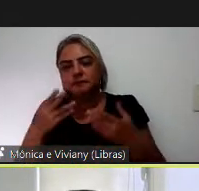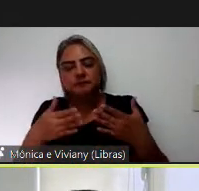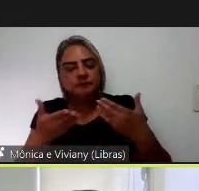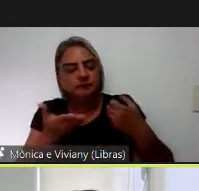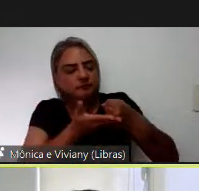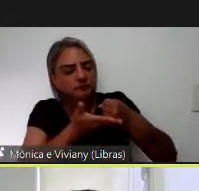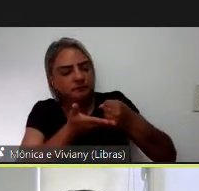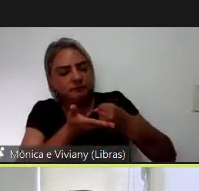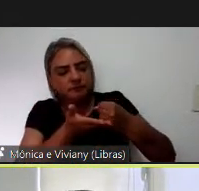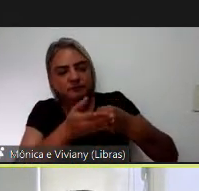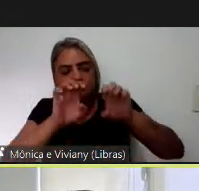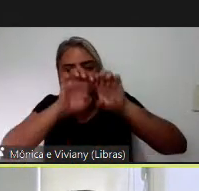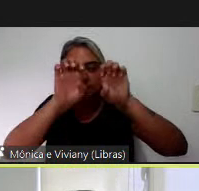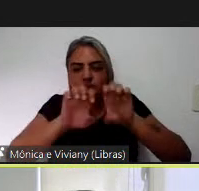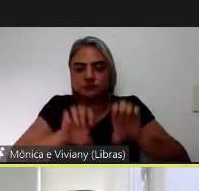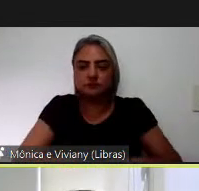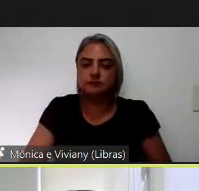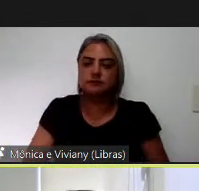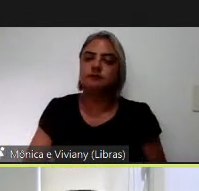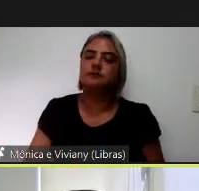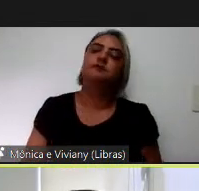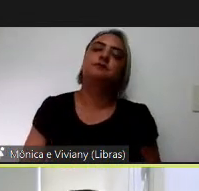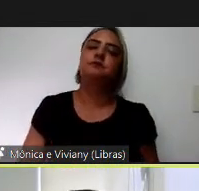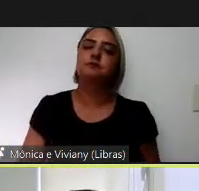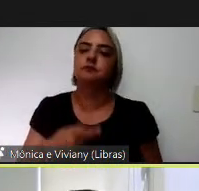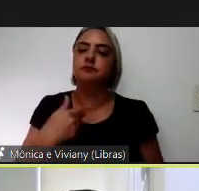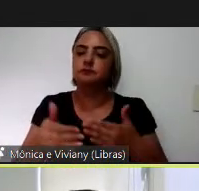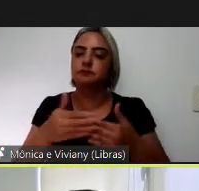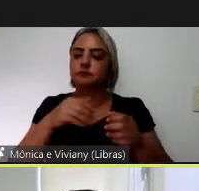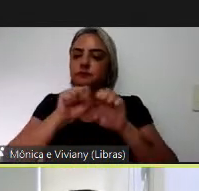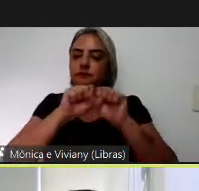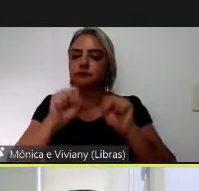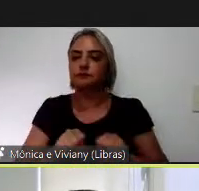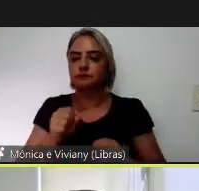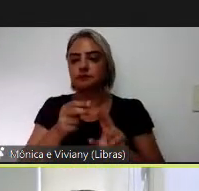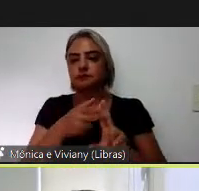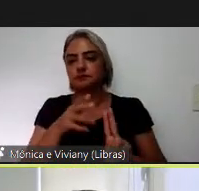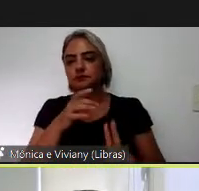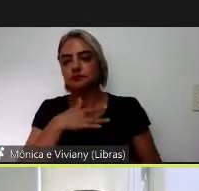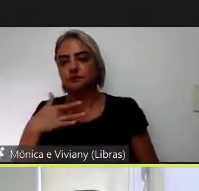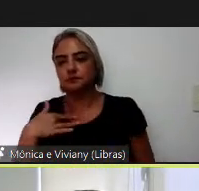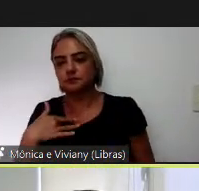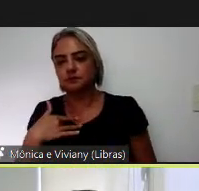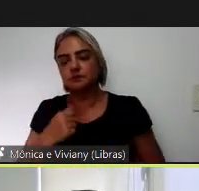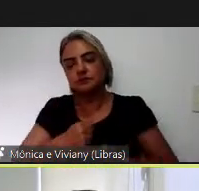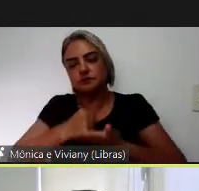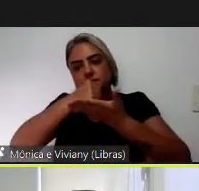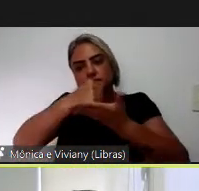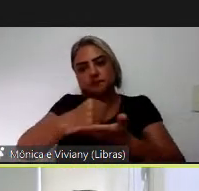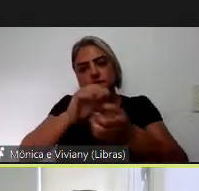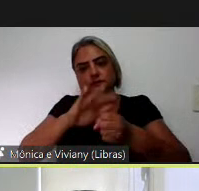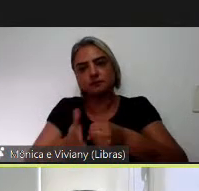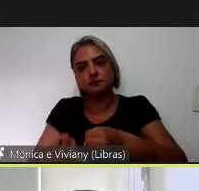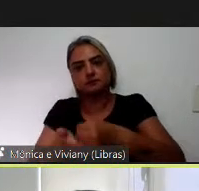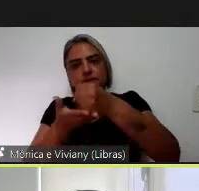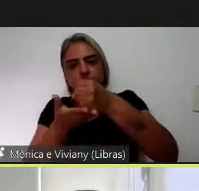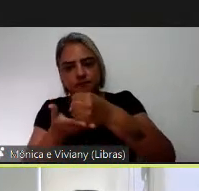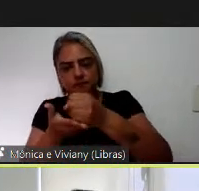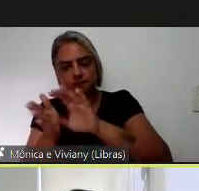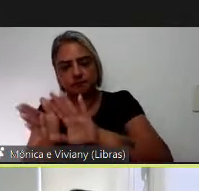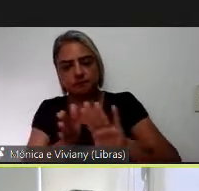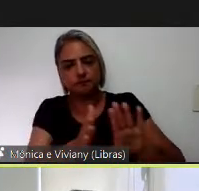different once that is the structure of the department or for all